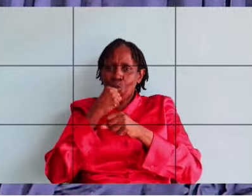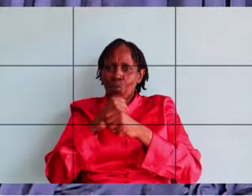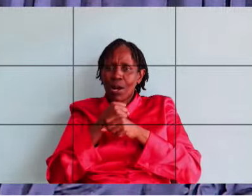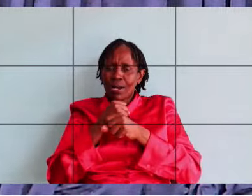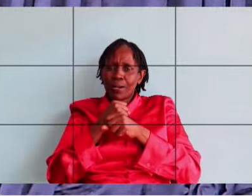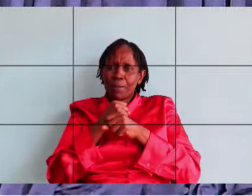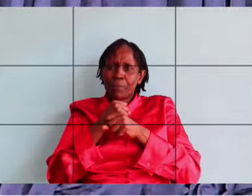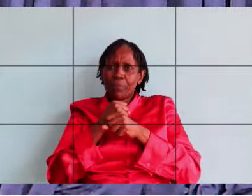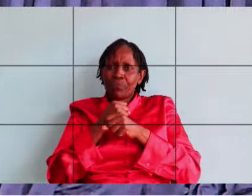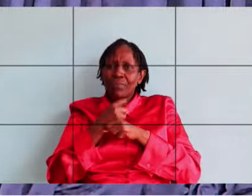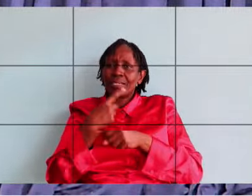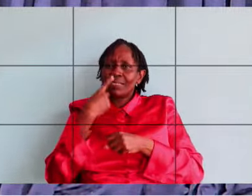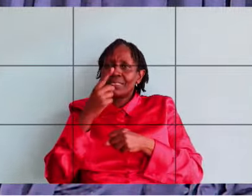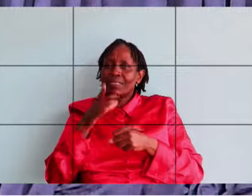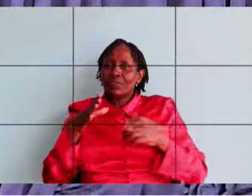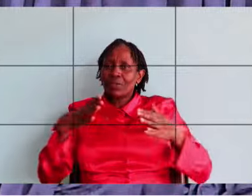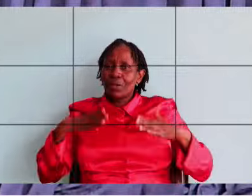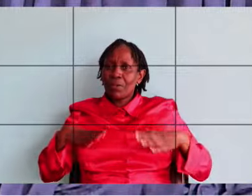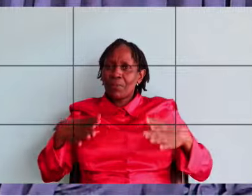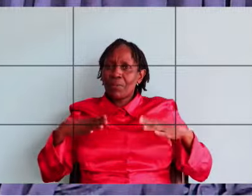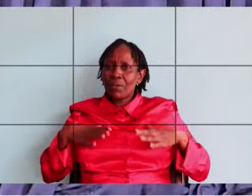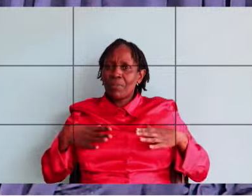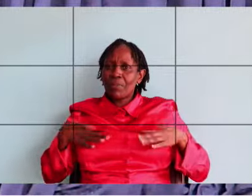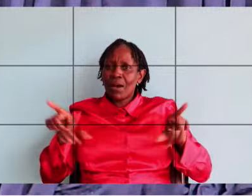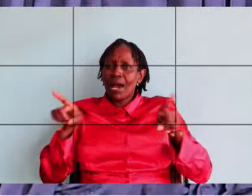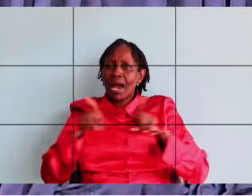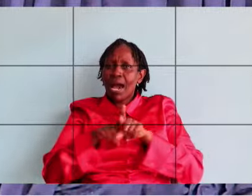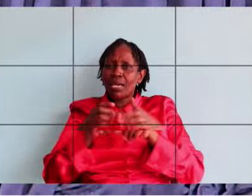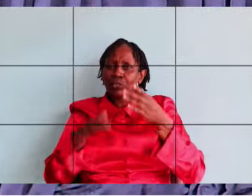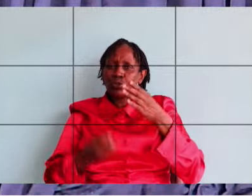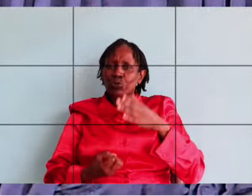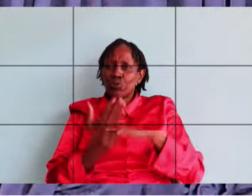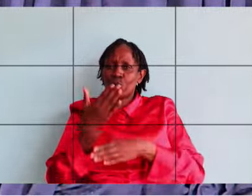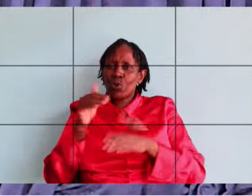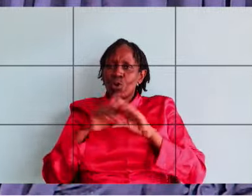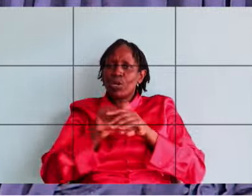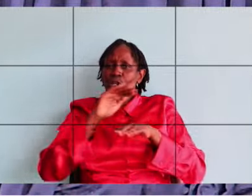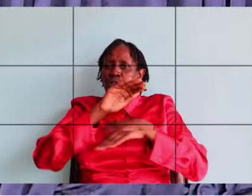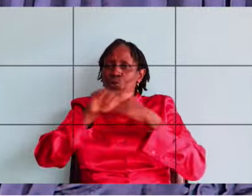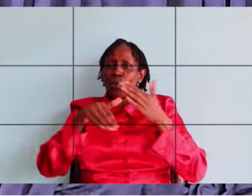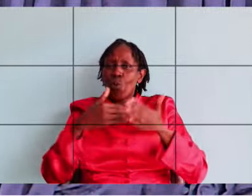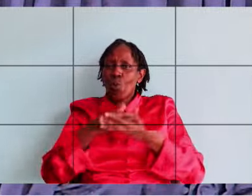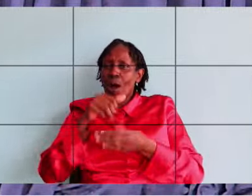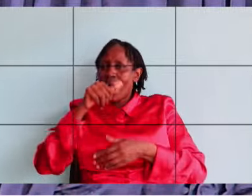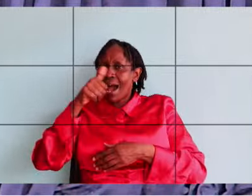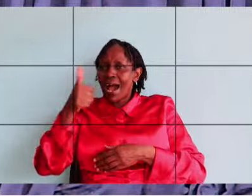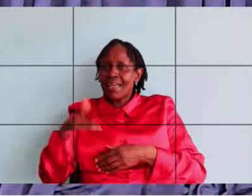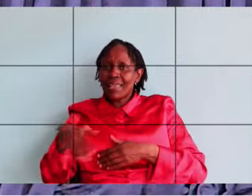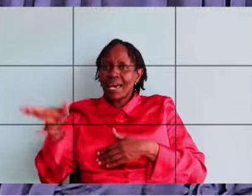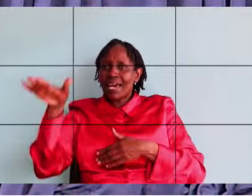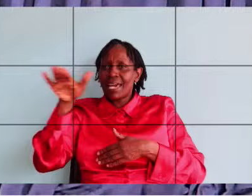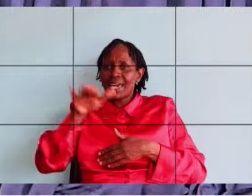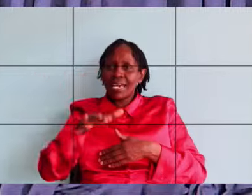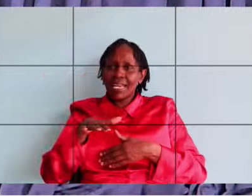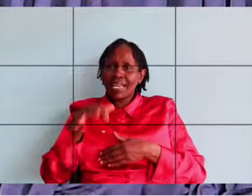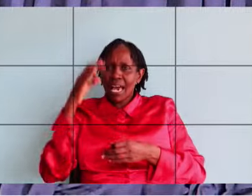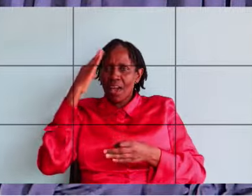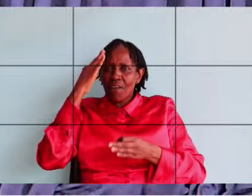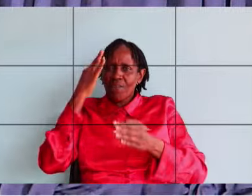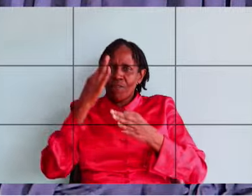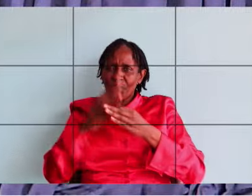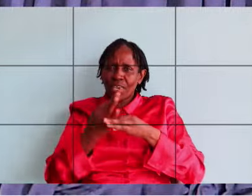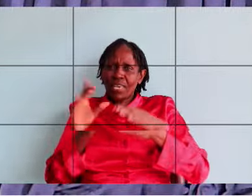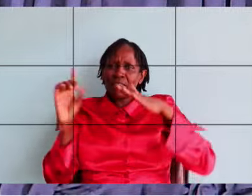them and he tells the people, as you excel in all the other things, in faith, in your ministries, and all that,